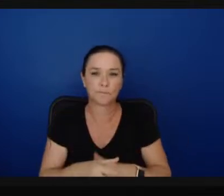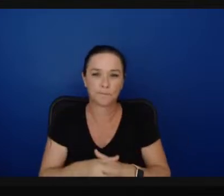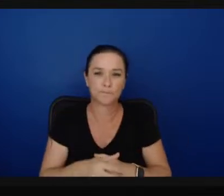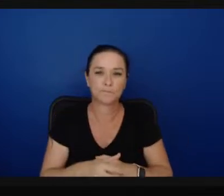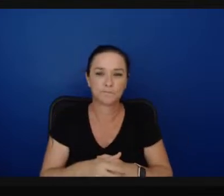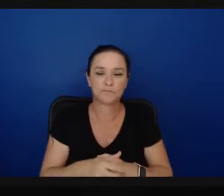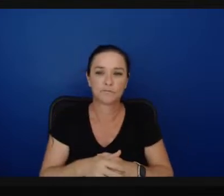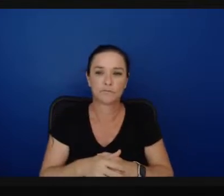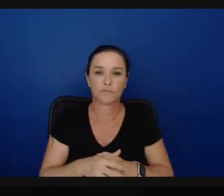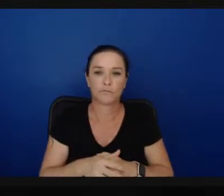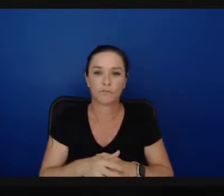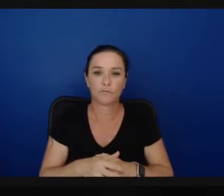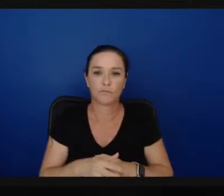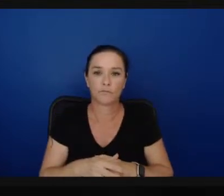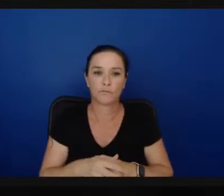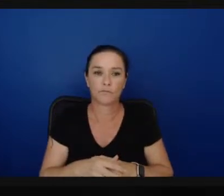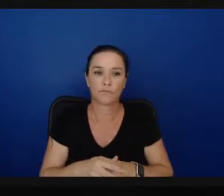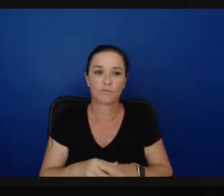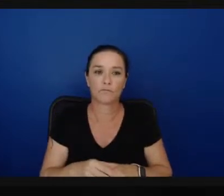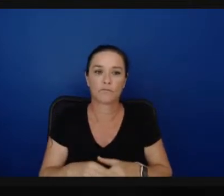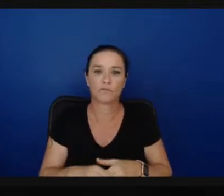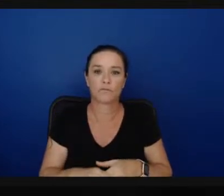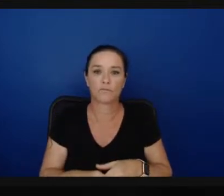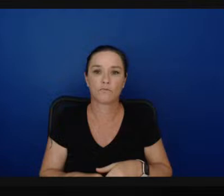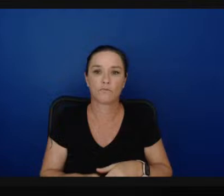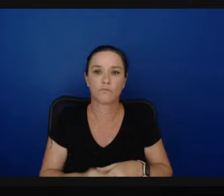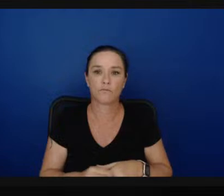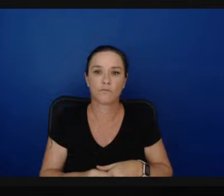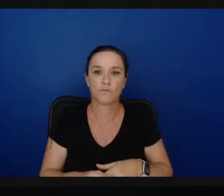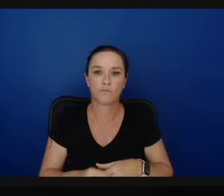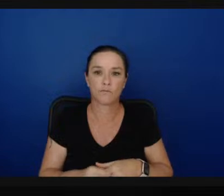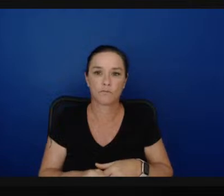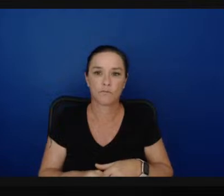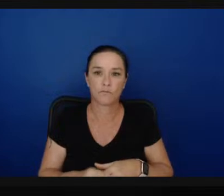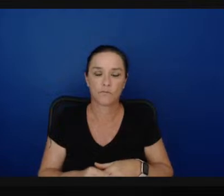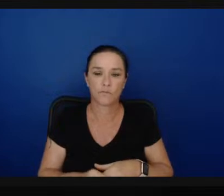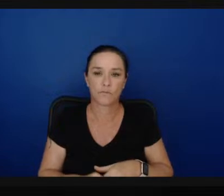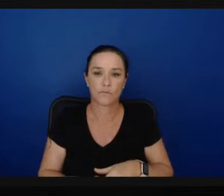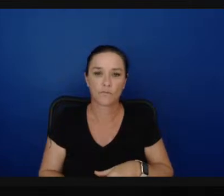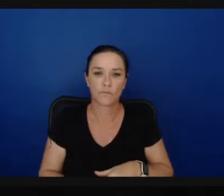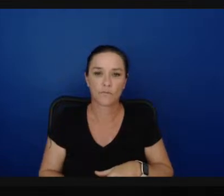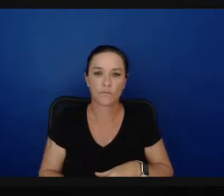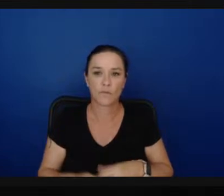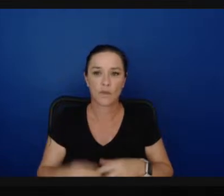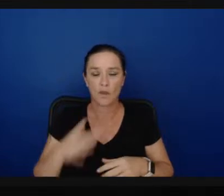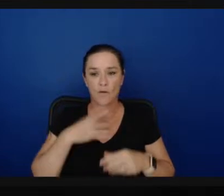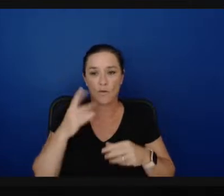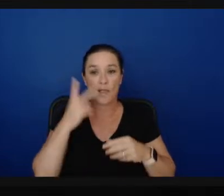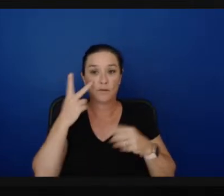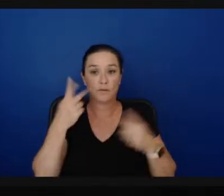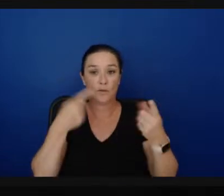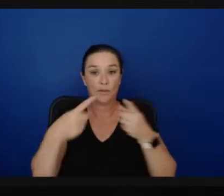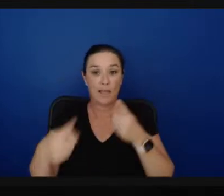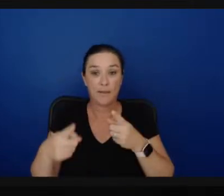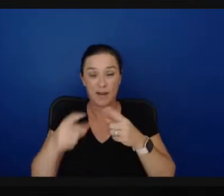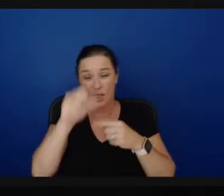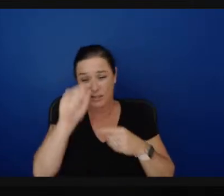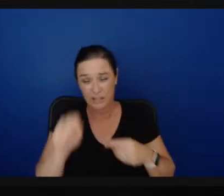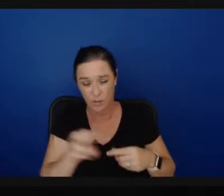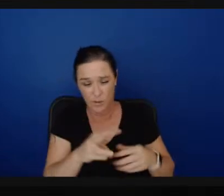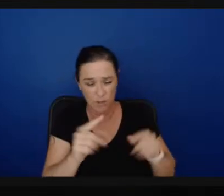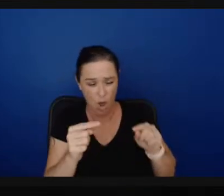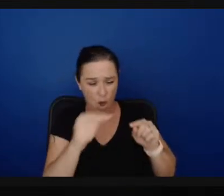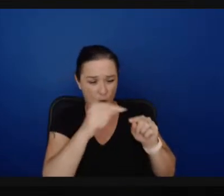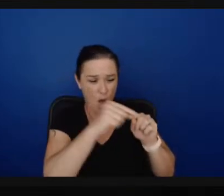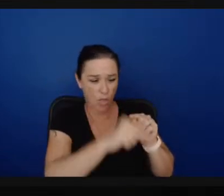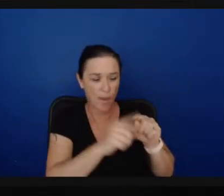We'll see. We really like to see some INSAR that goes all the way down to the southwest area to get a better picture, but that is what it appears to be